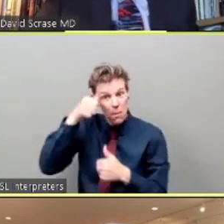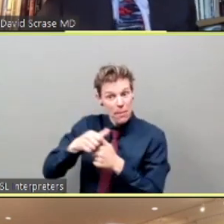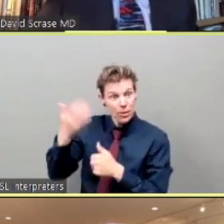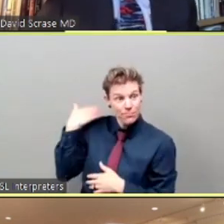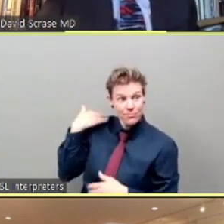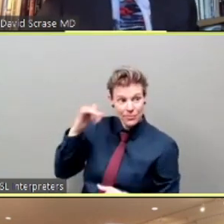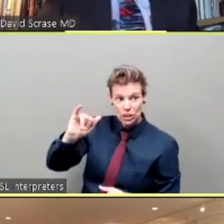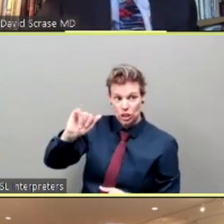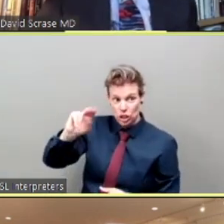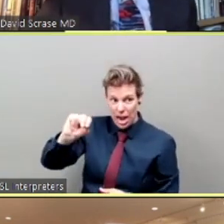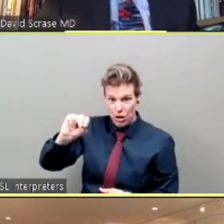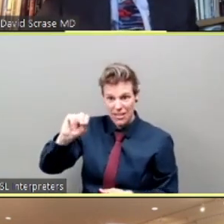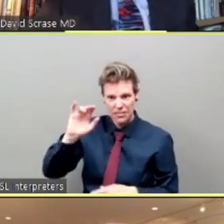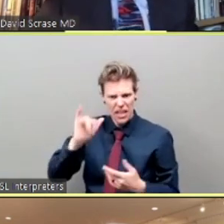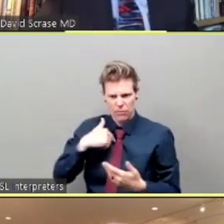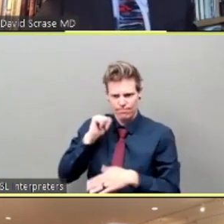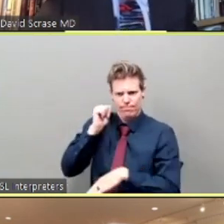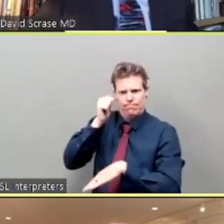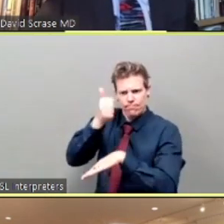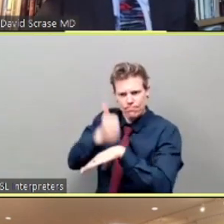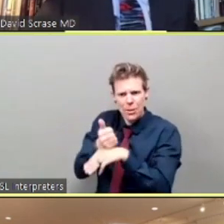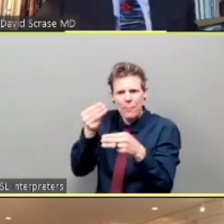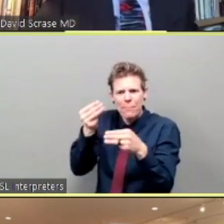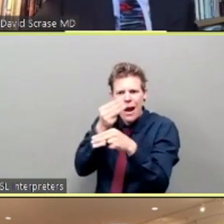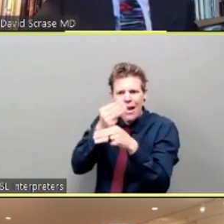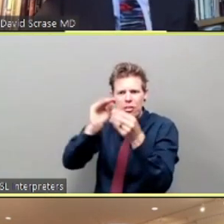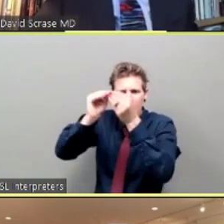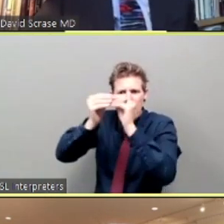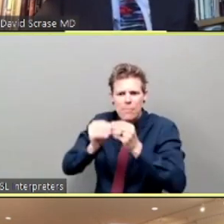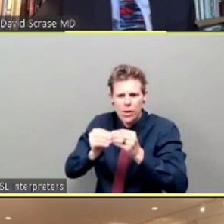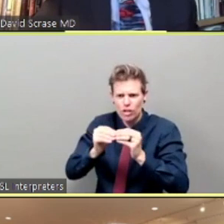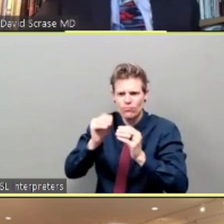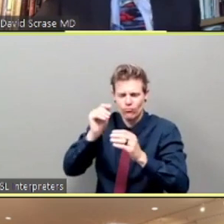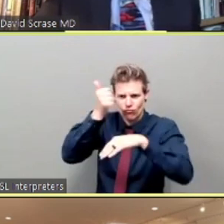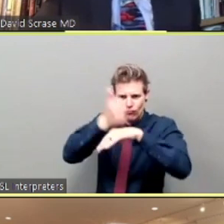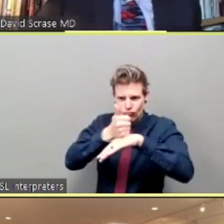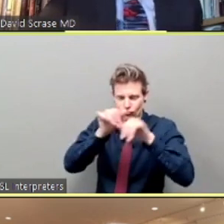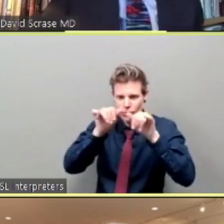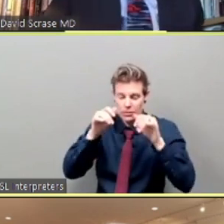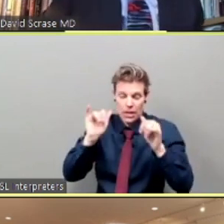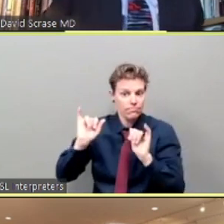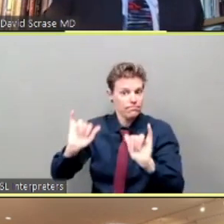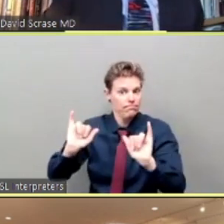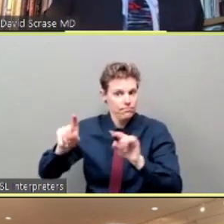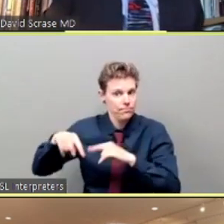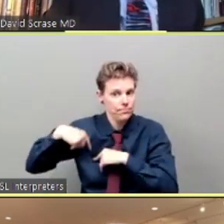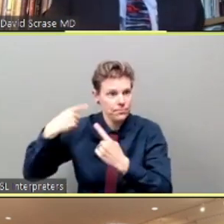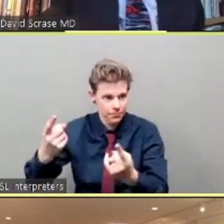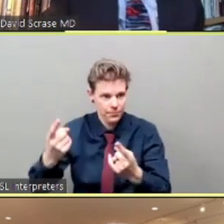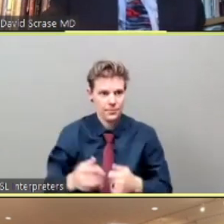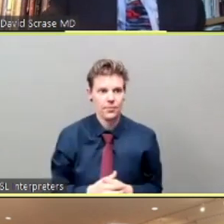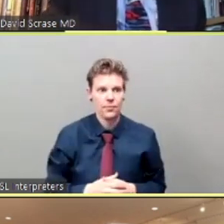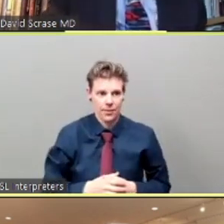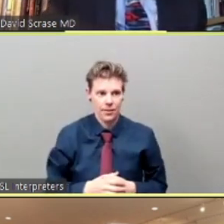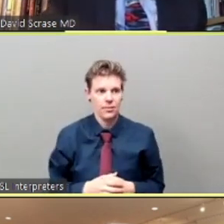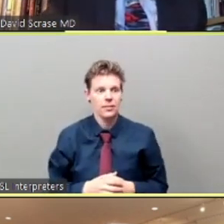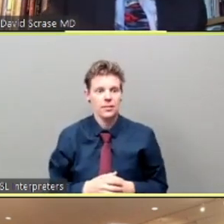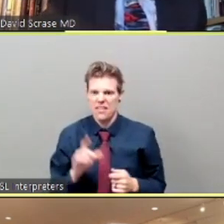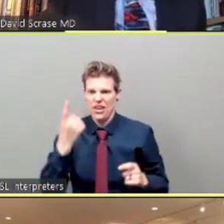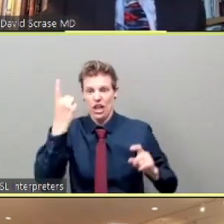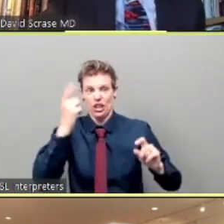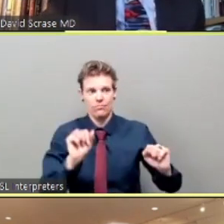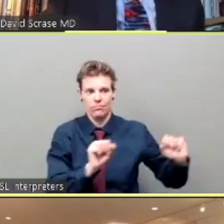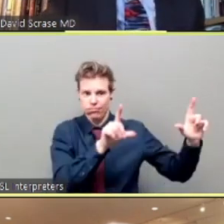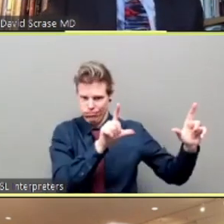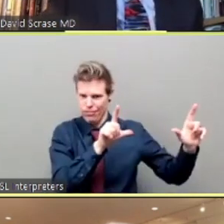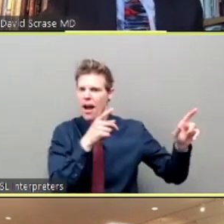that. Next slide, please. I wanted to first start by going over the new mask